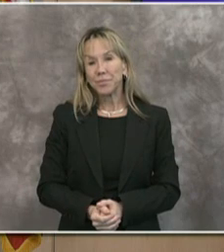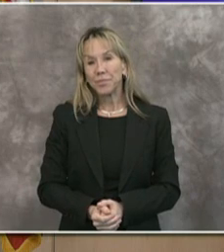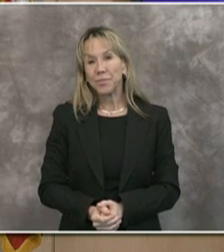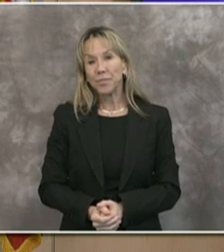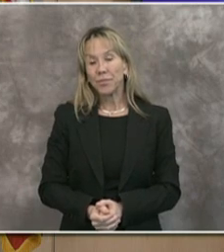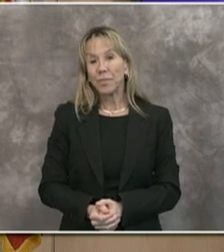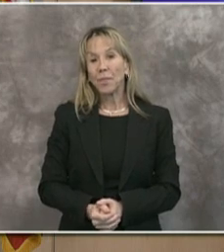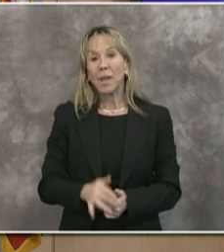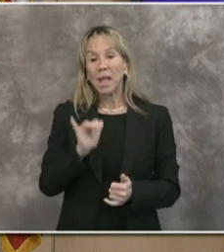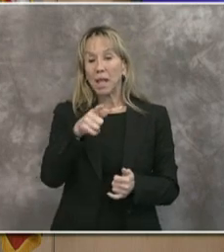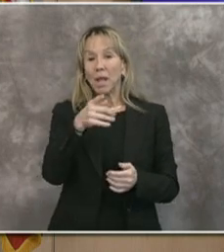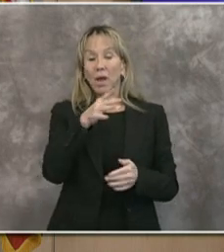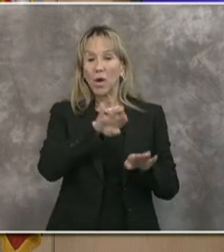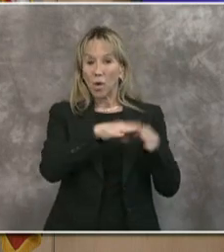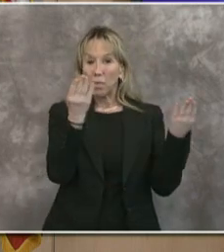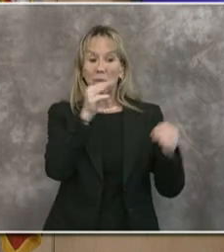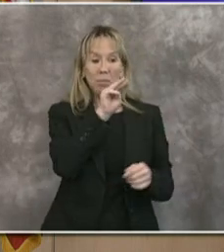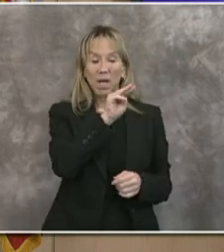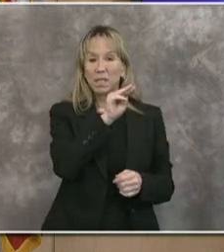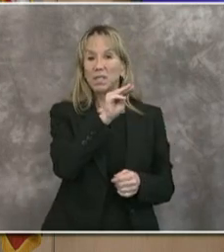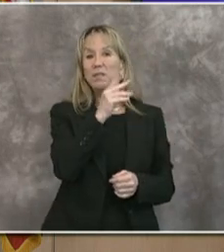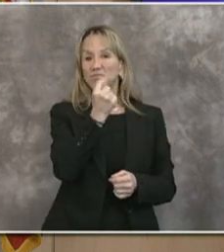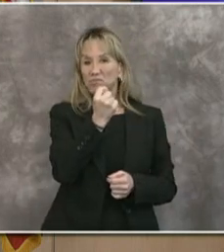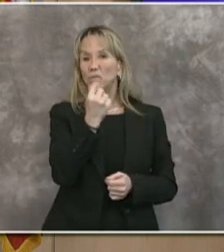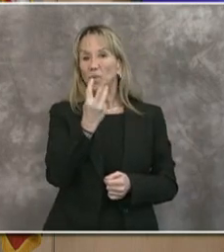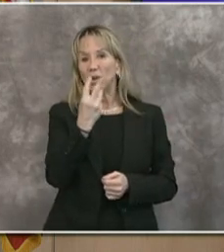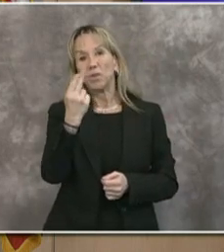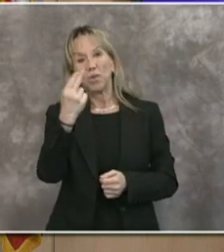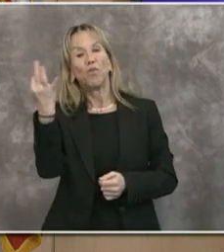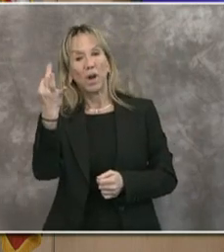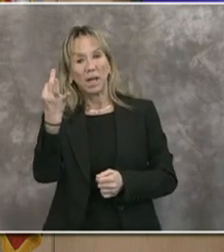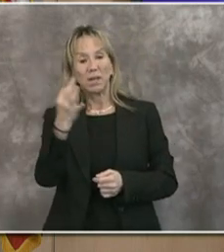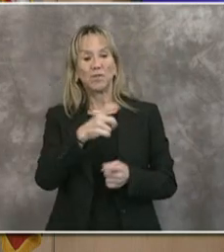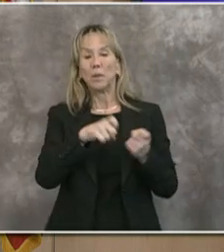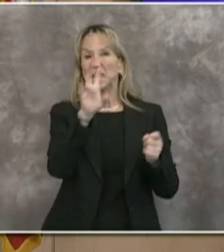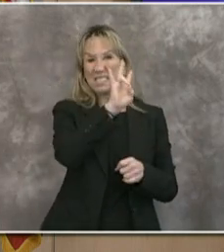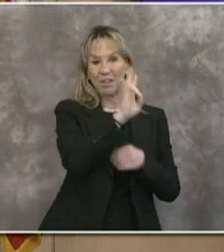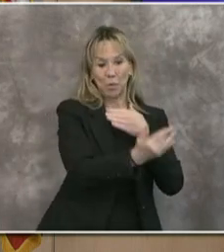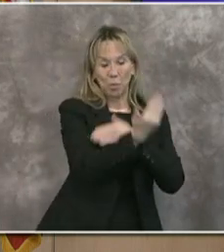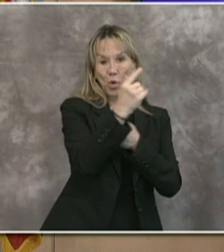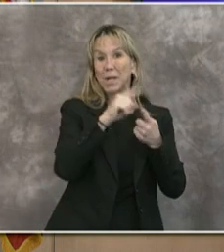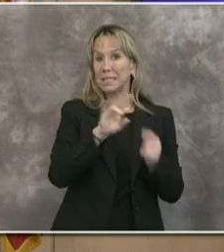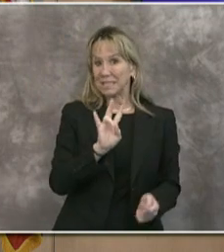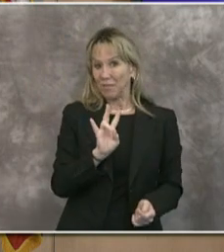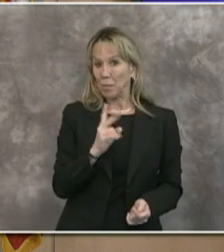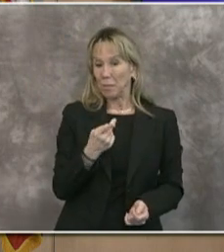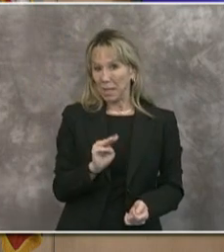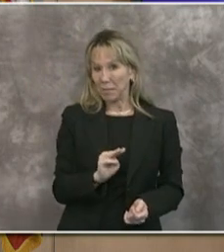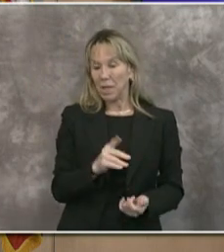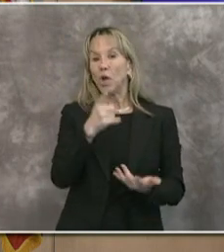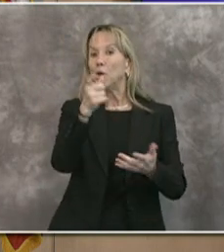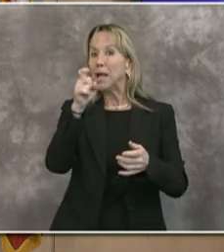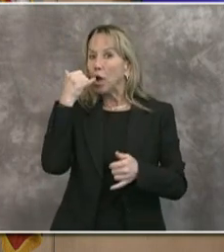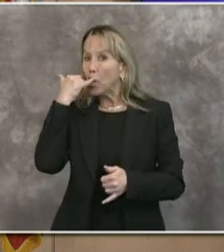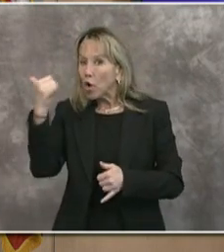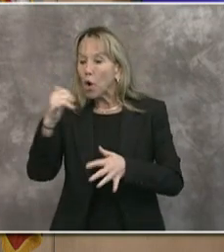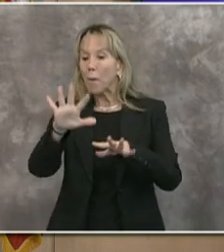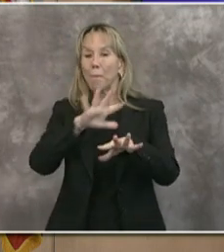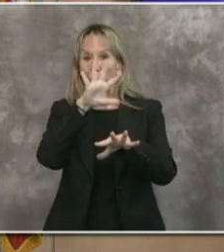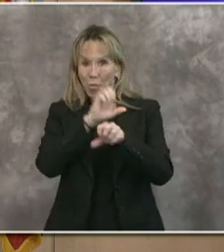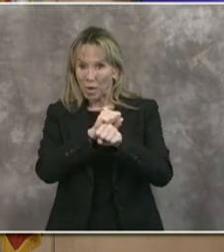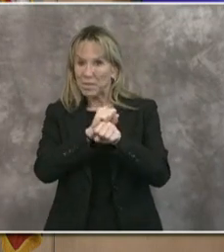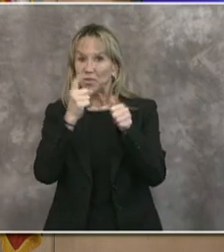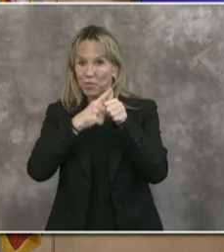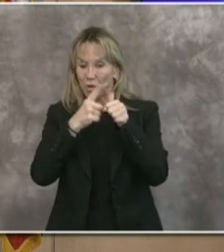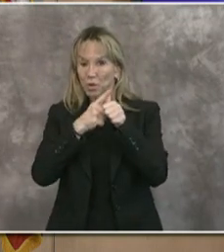1-888-634-1123. Monday through Friday from 7 a.m. to 7 p.m. Again, that number is to call to set up an appointment, and they will tell